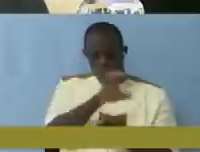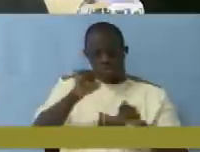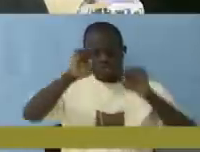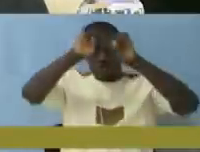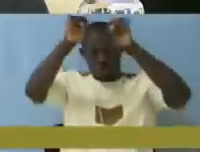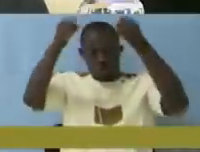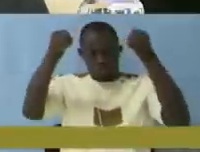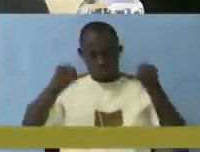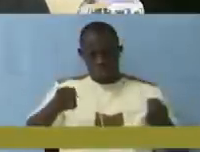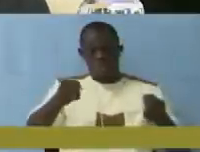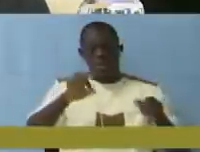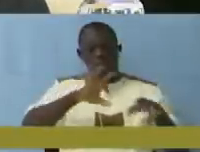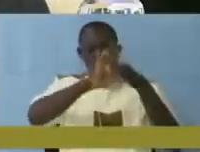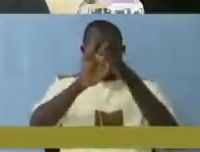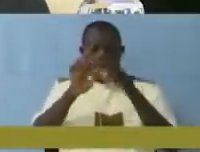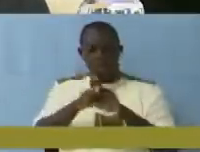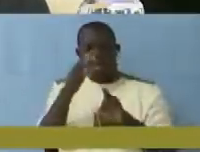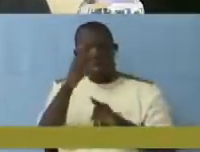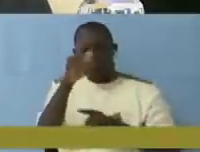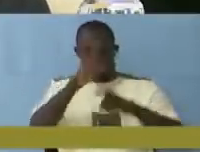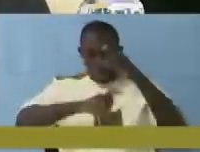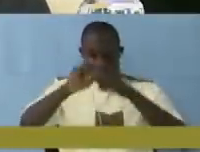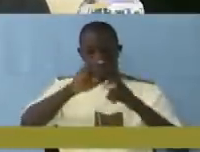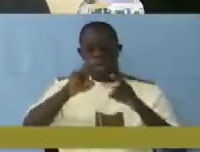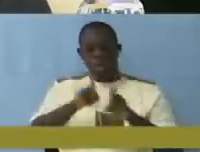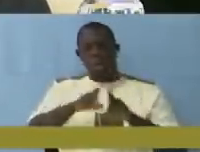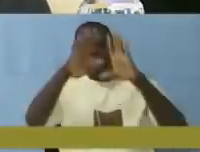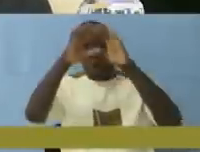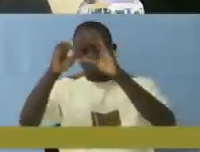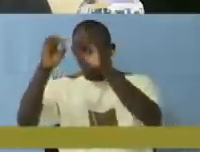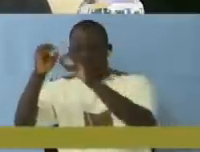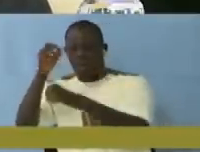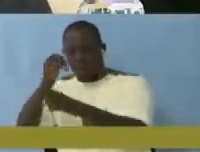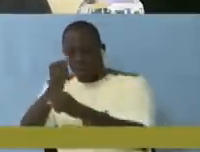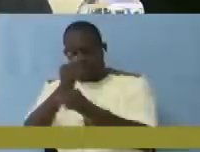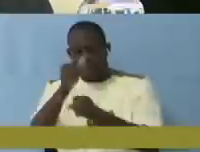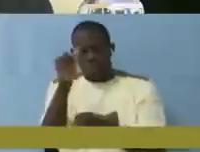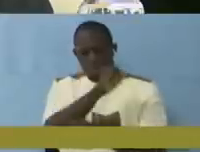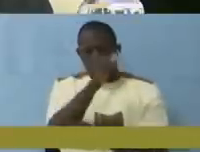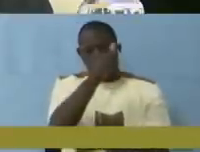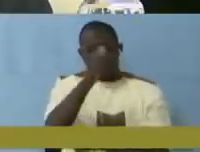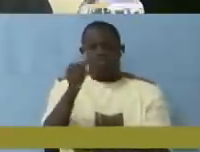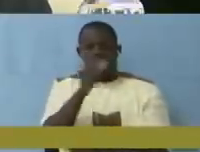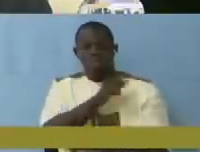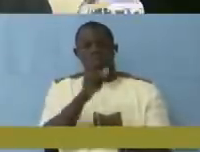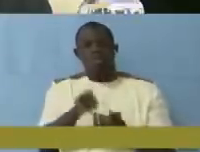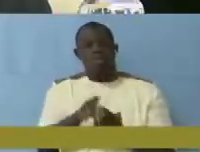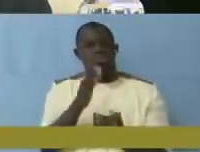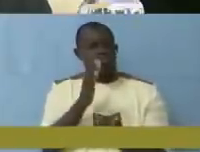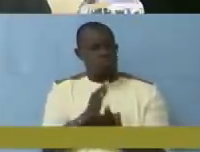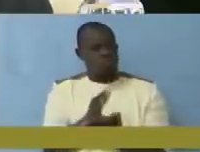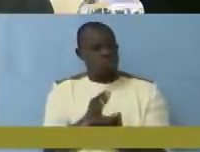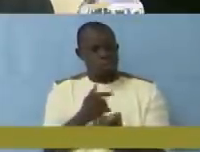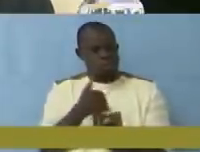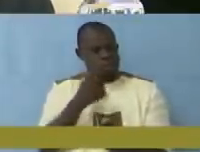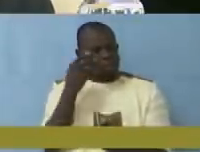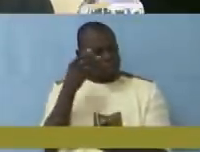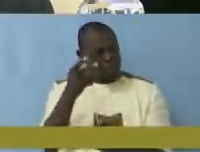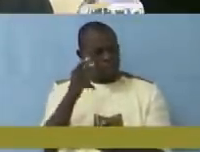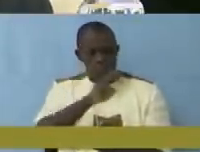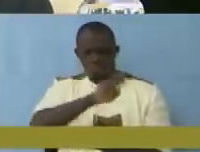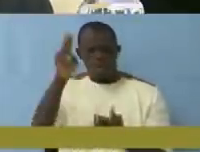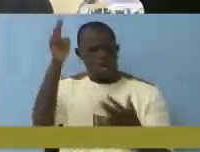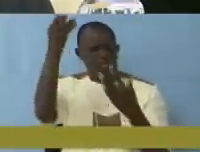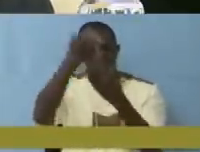that's if you're coming back to the cross-cutting issues. I found it absolutely unbelievable and